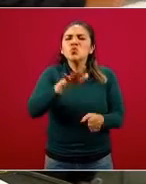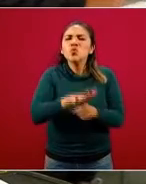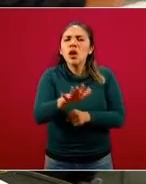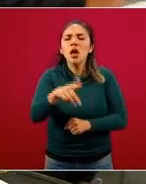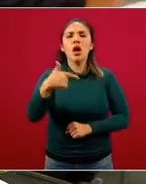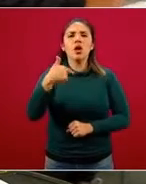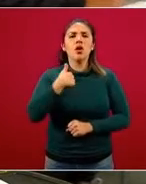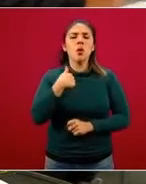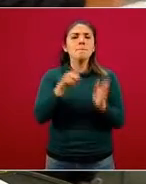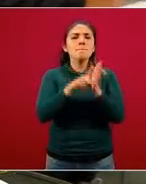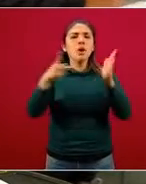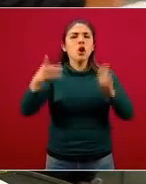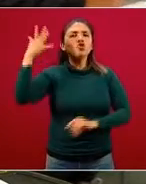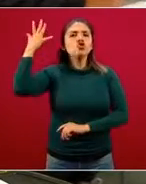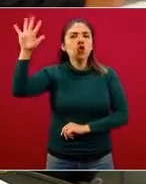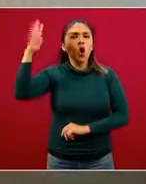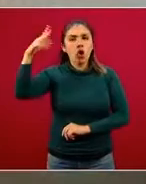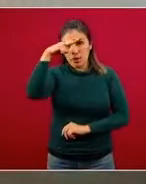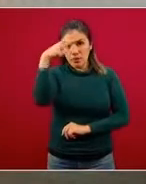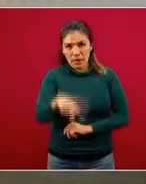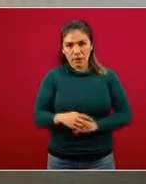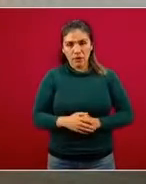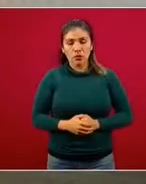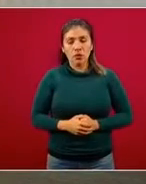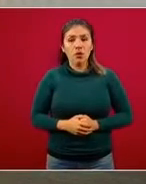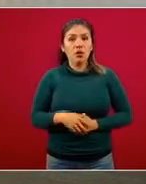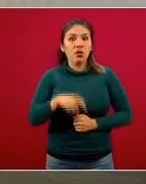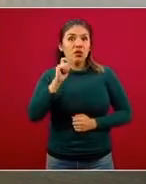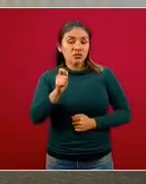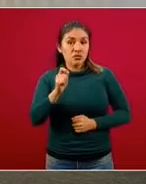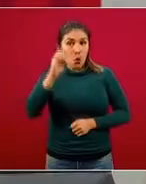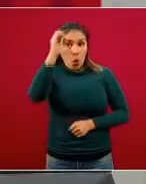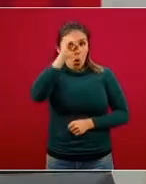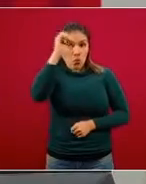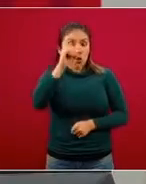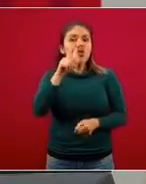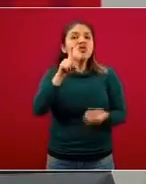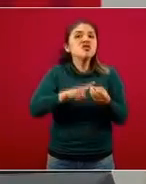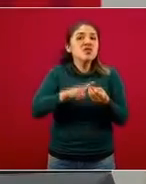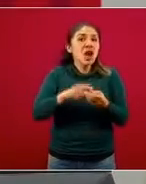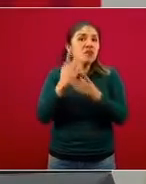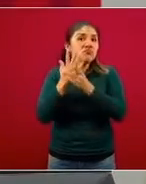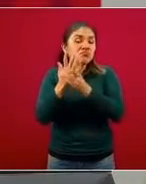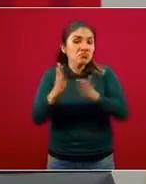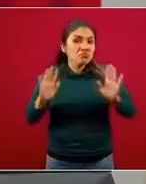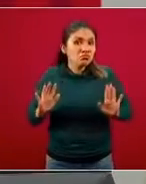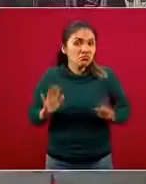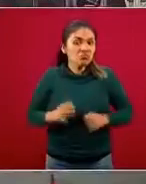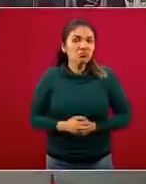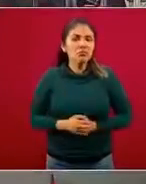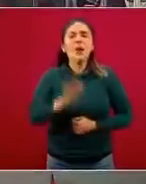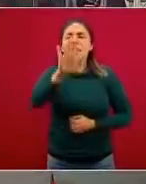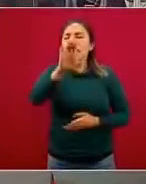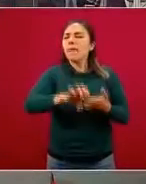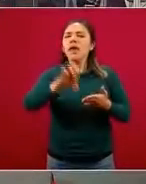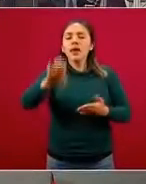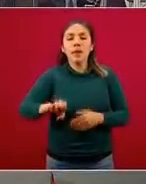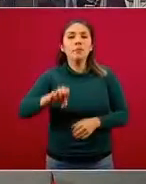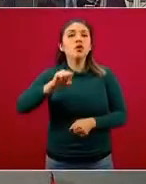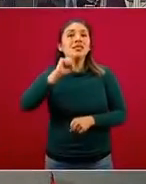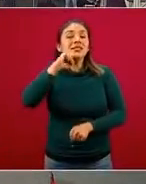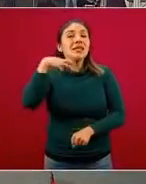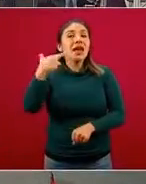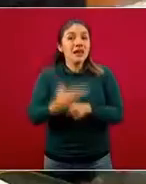publisher's opinion? From El Sol de Mexico. Is that their opinion or no? Every opinion